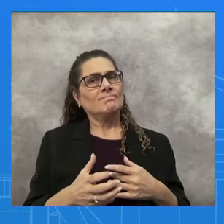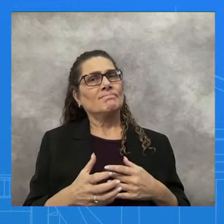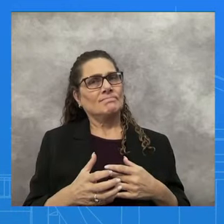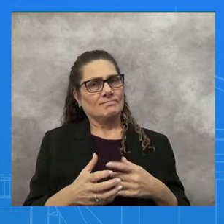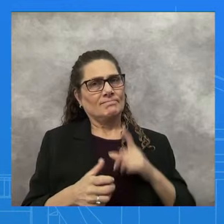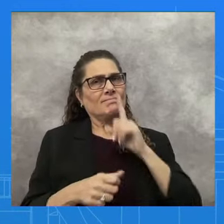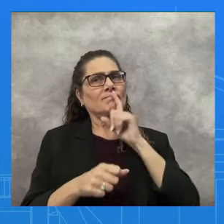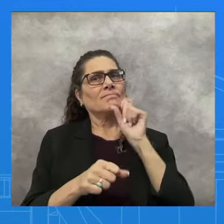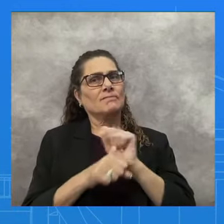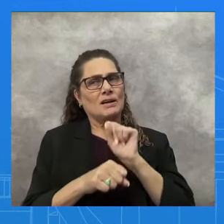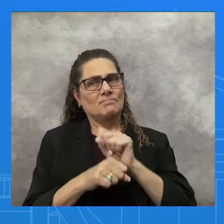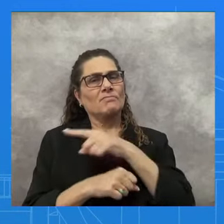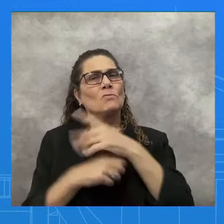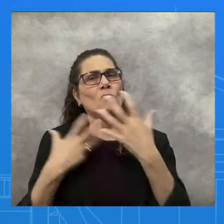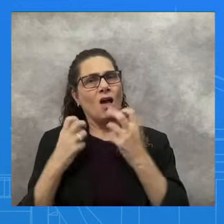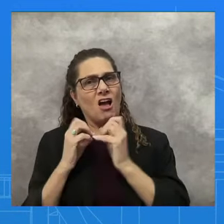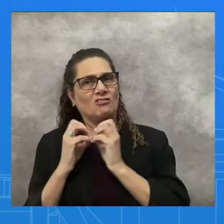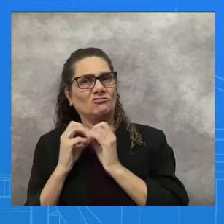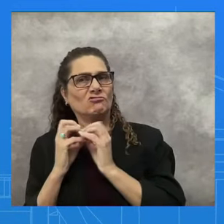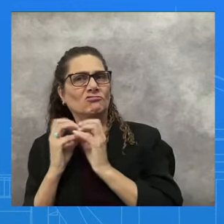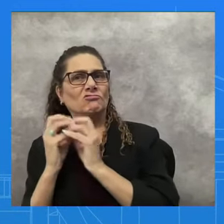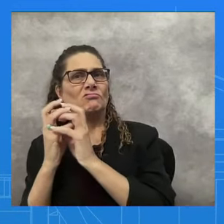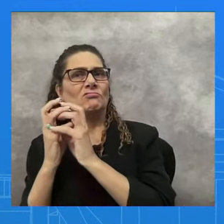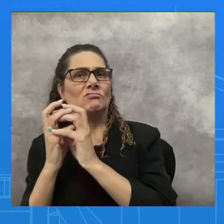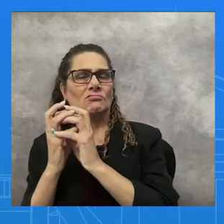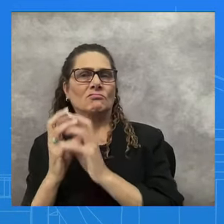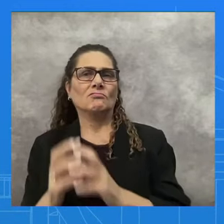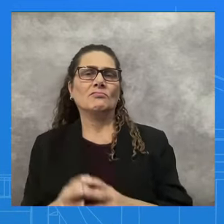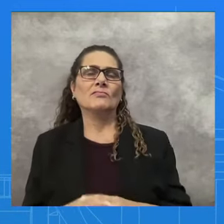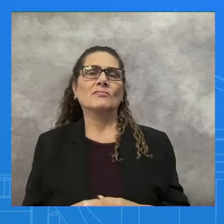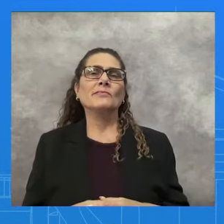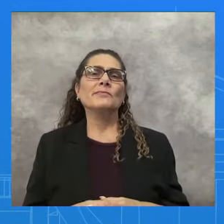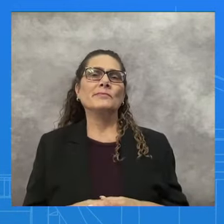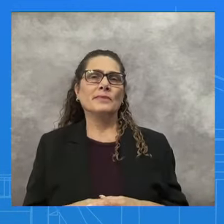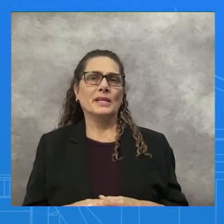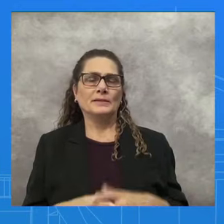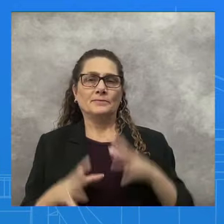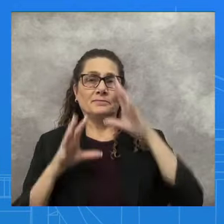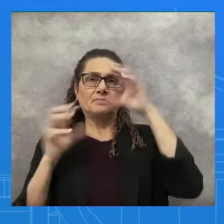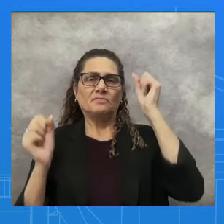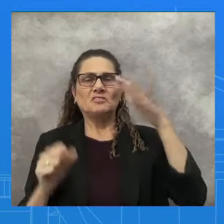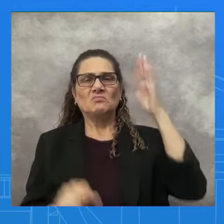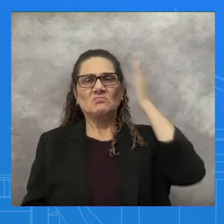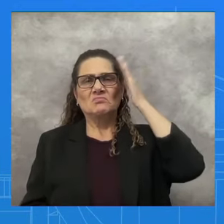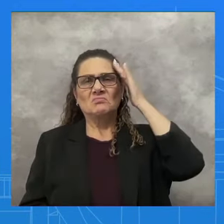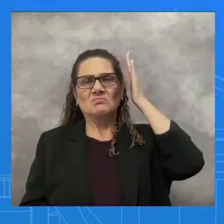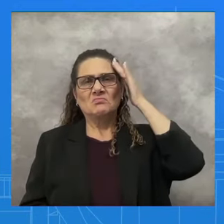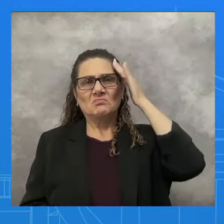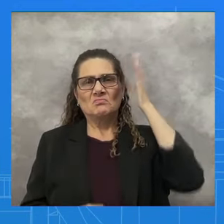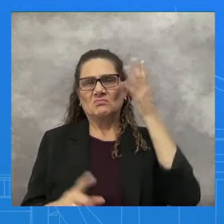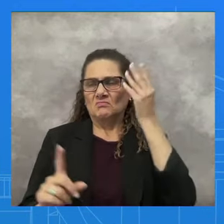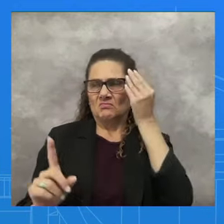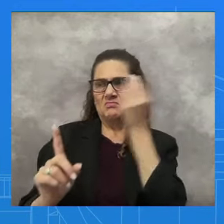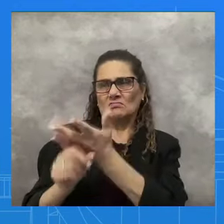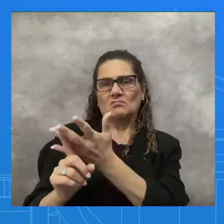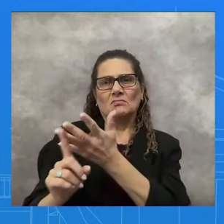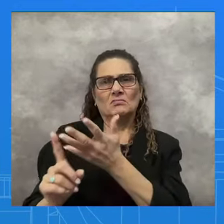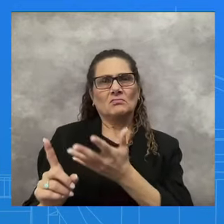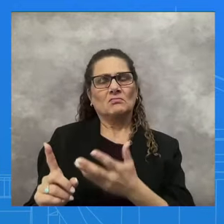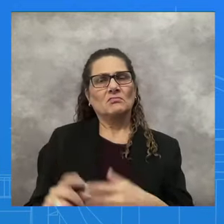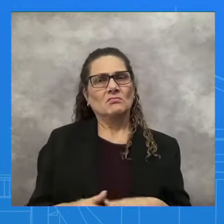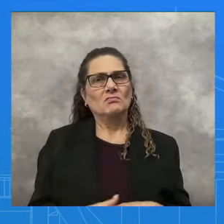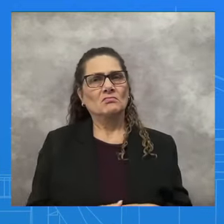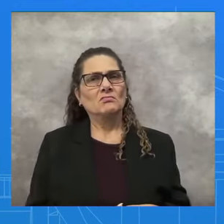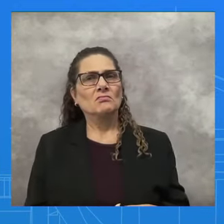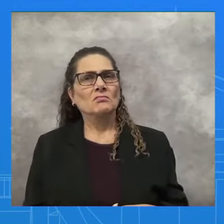continues to pursue it. And so the president has been briefed on this developing capability really from the outset and has been kept informed